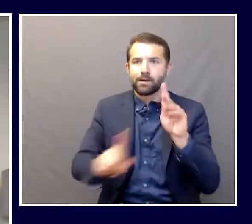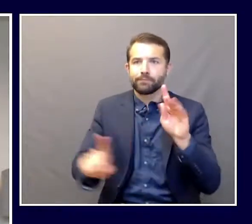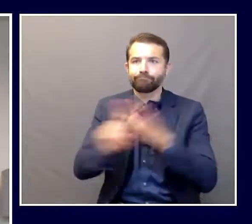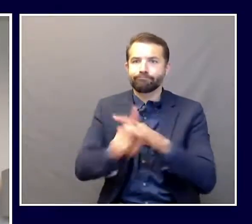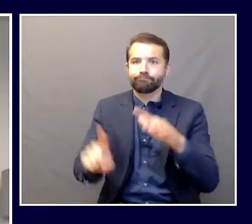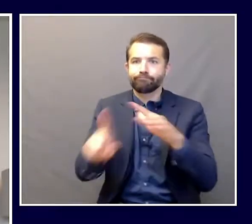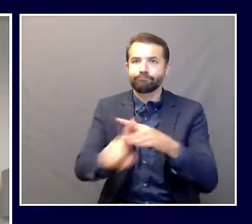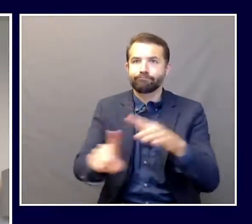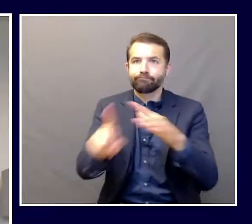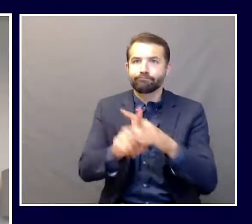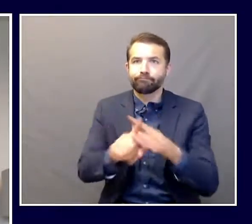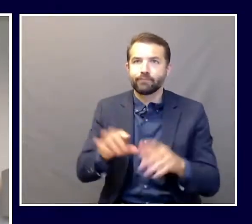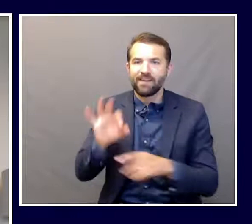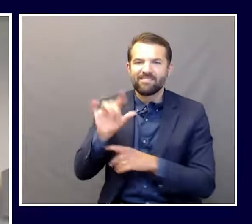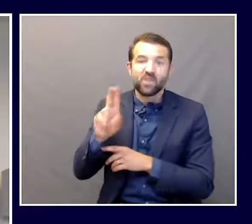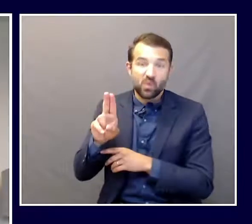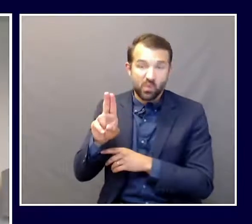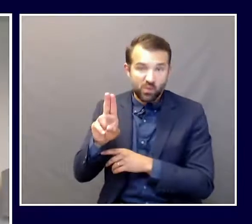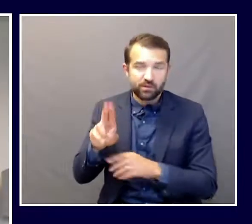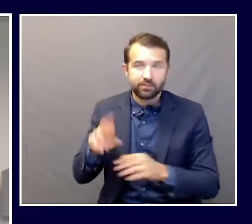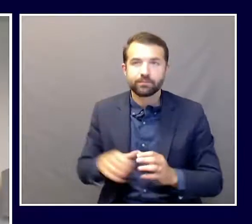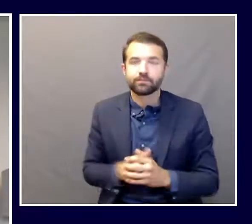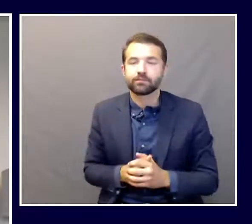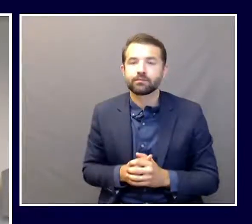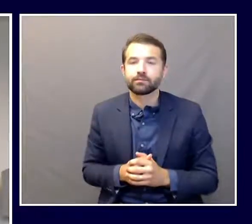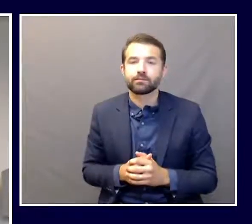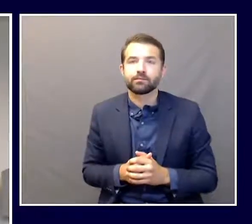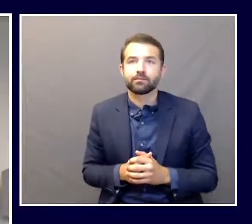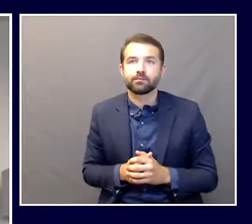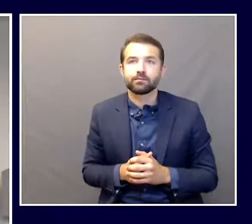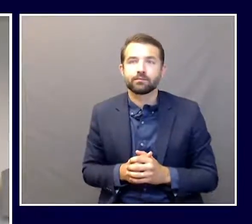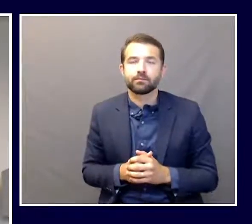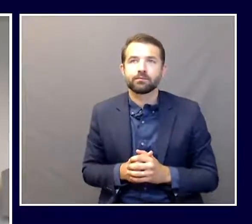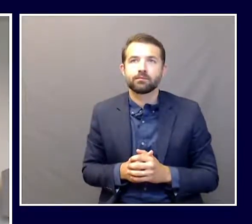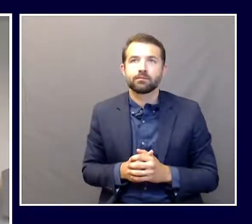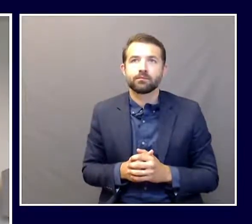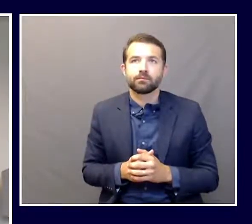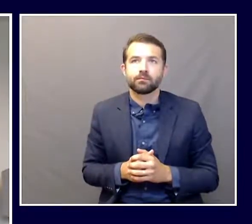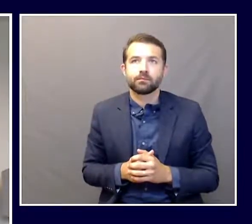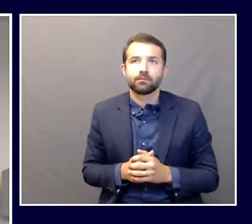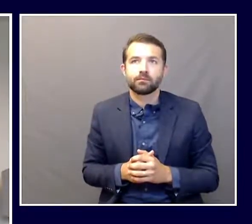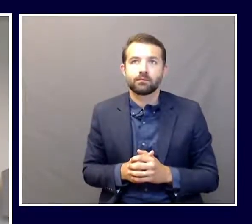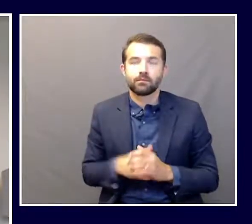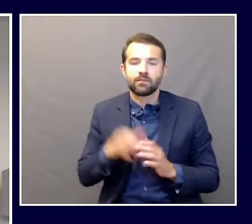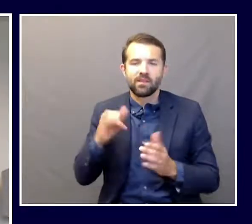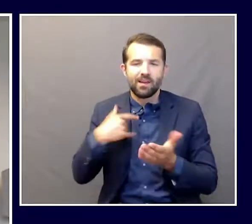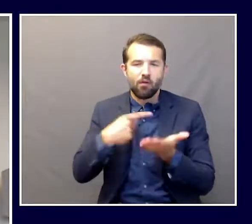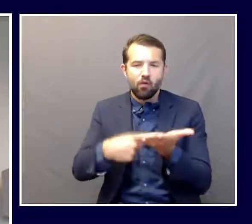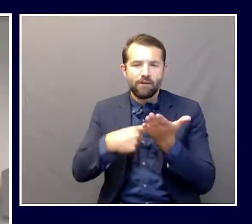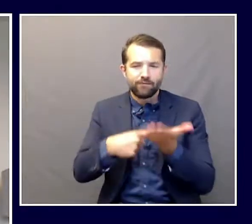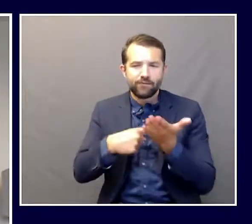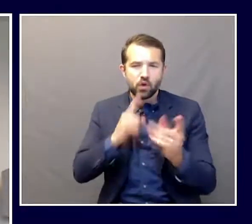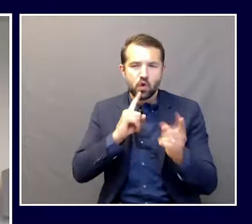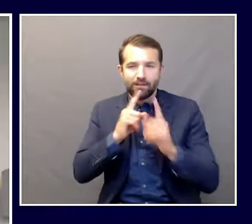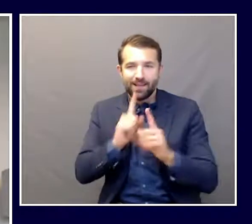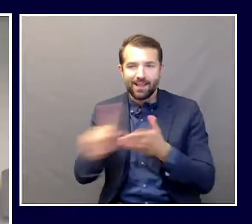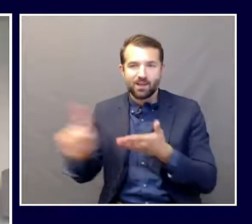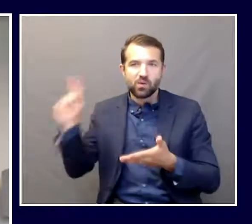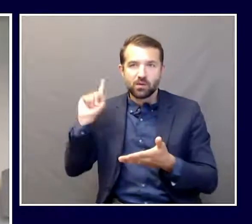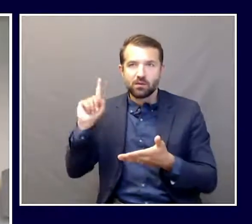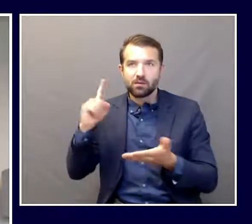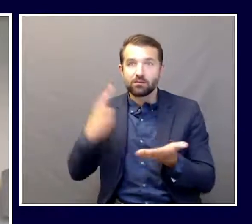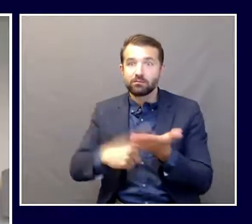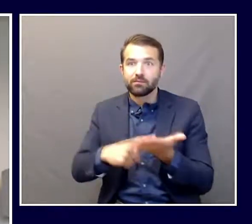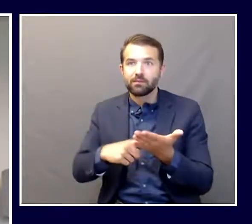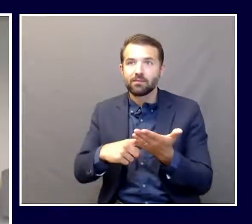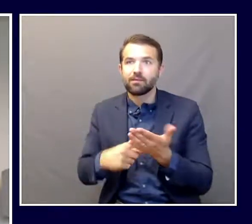2019 through January, February, March, and that they were testing negative for the flu. And I'm wondering if it's possible that